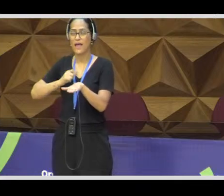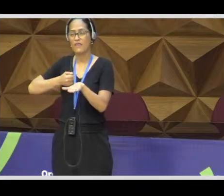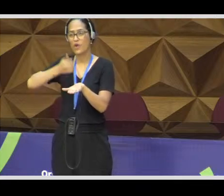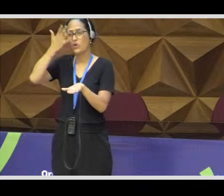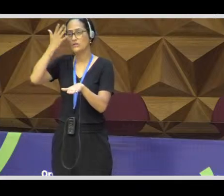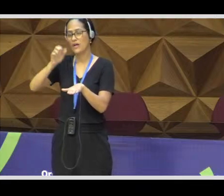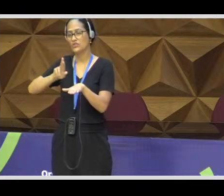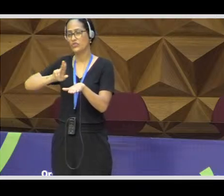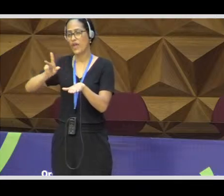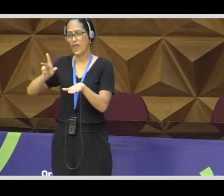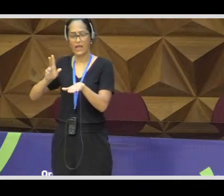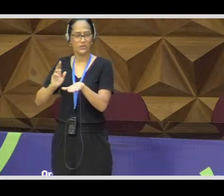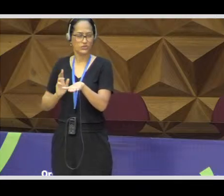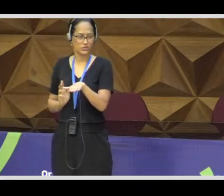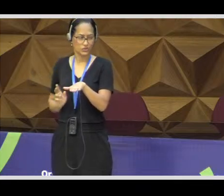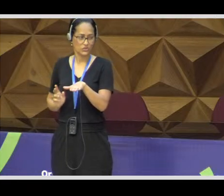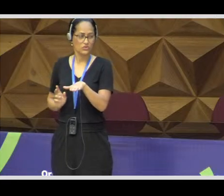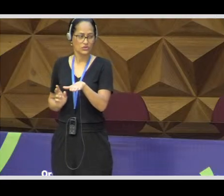left-hand side to the right-hand side,